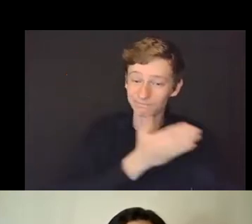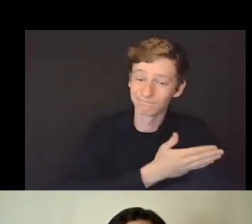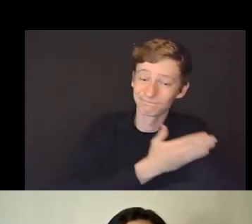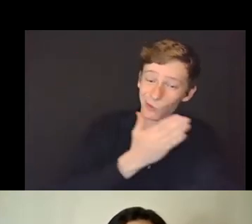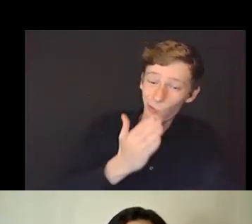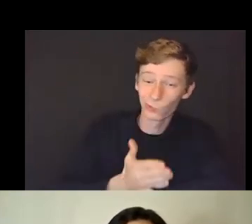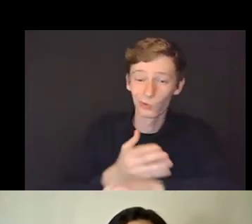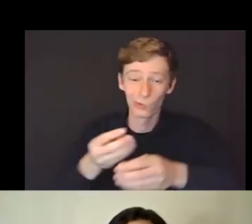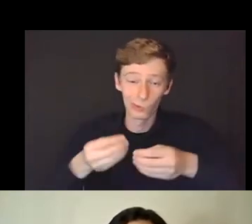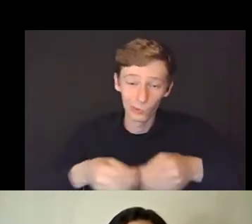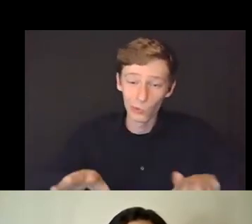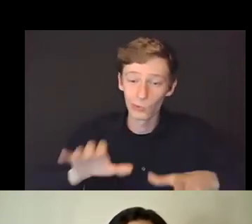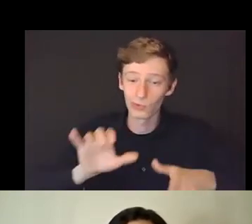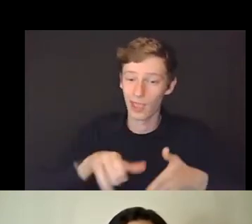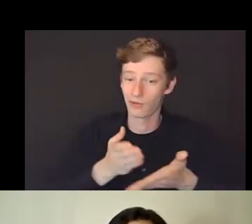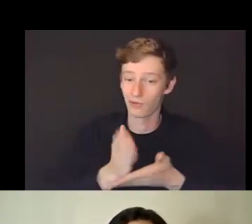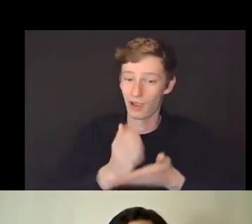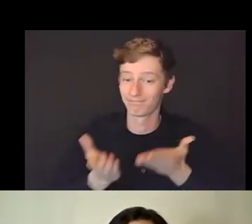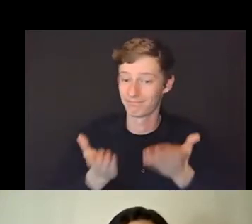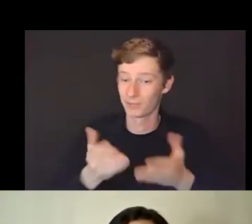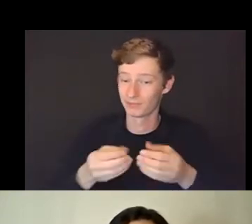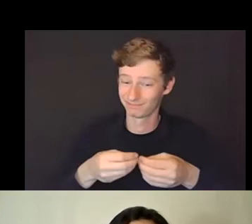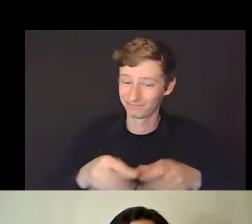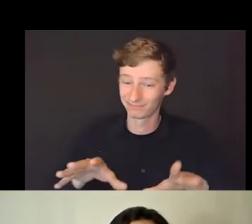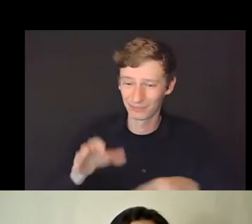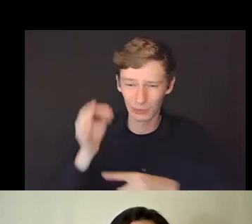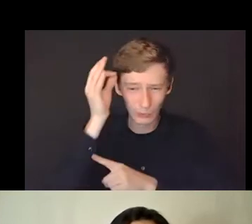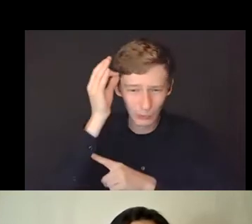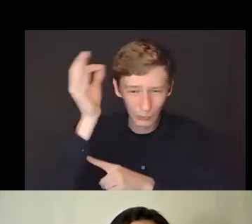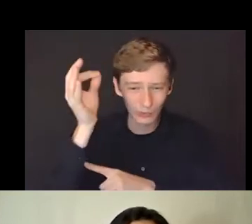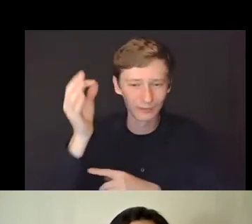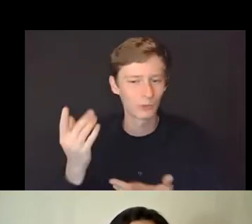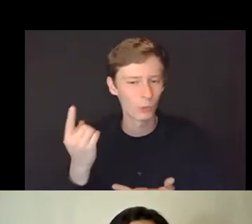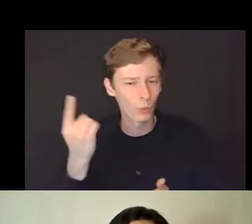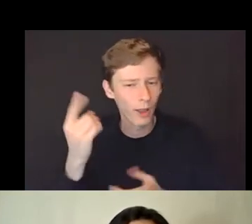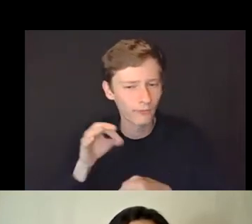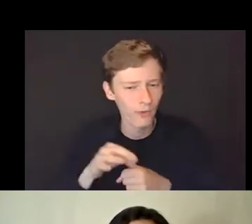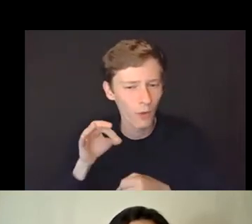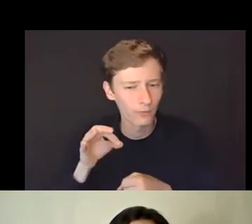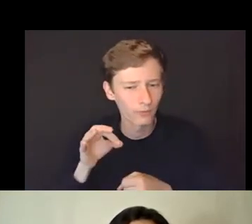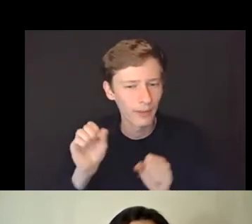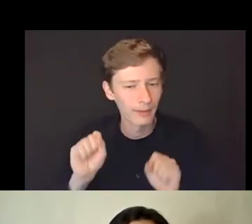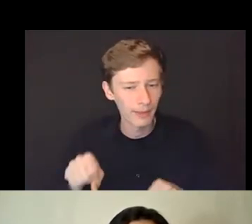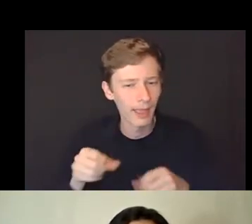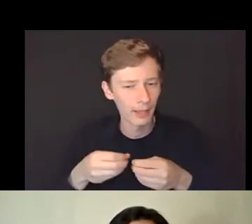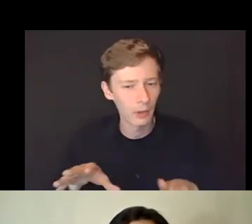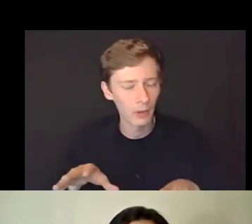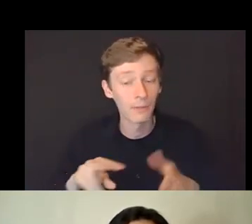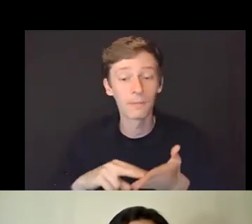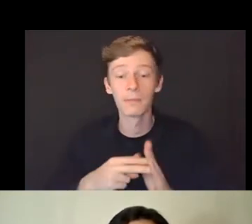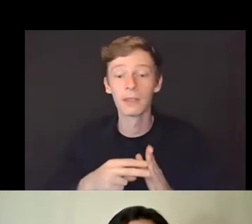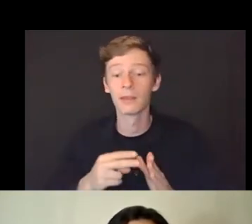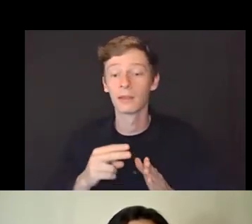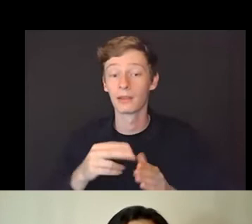going to have to make sure that we bolster, you know, our numbers in the Senate, that